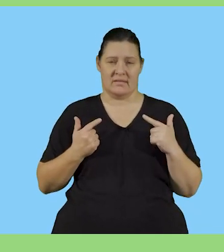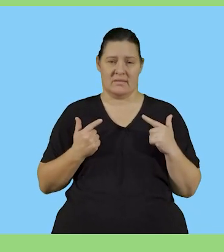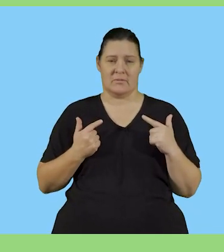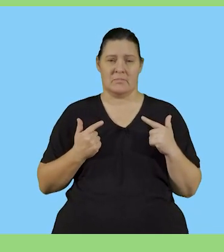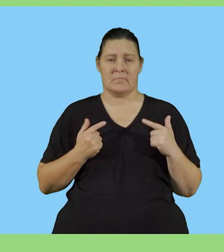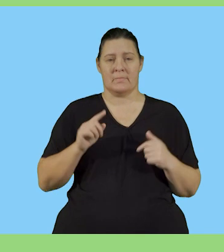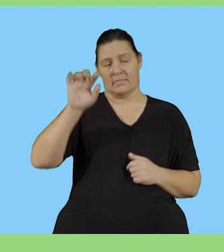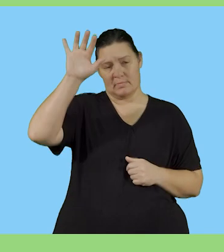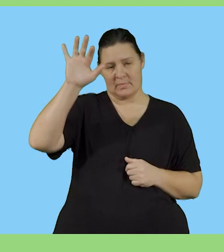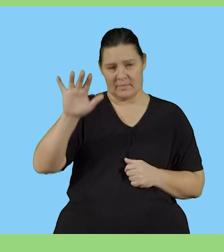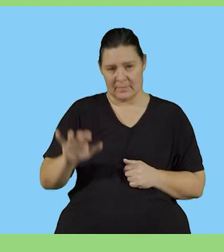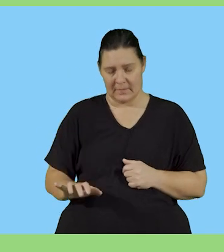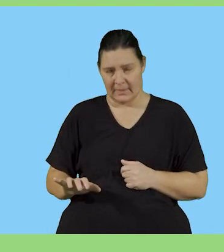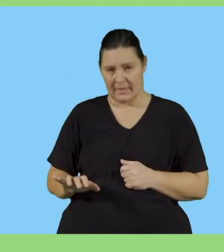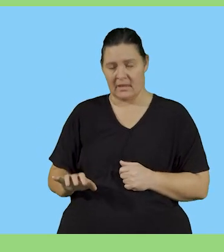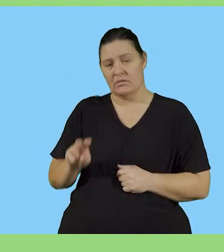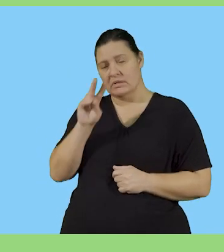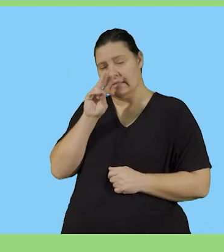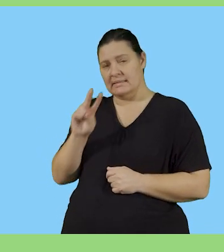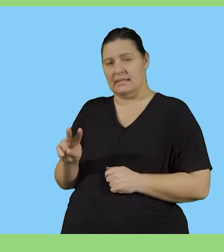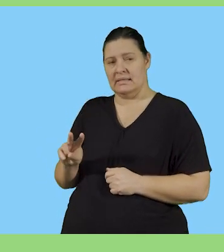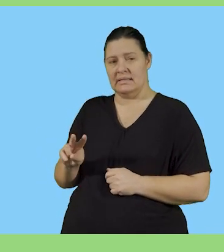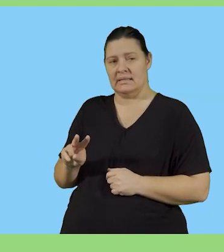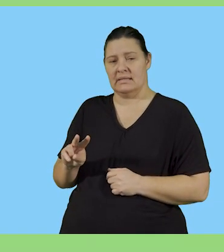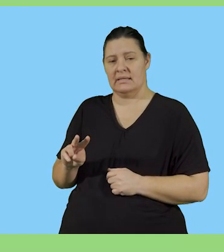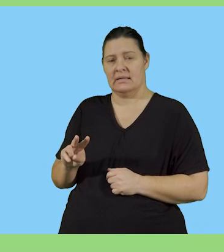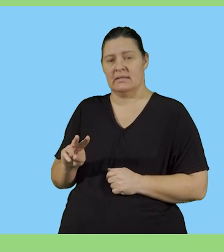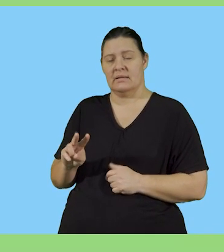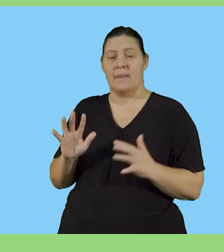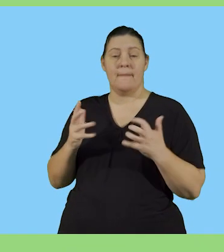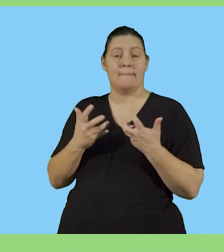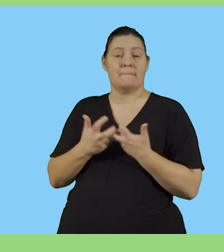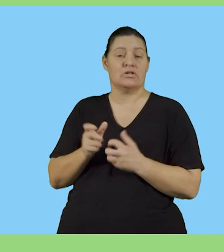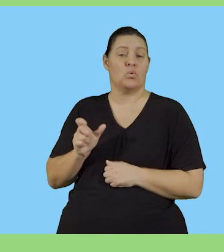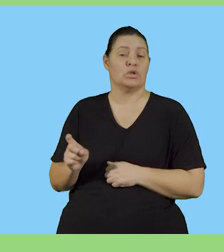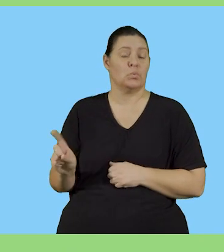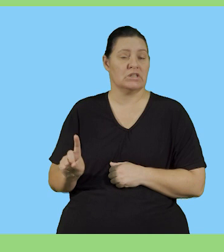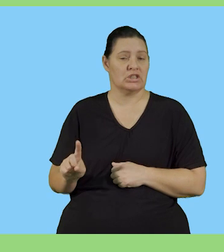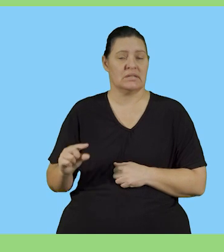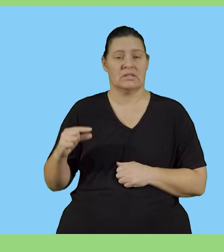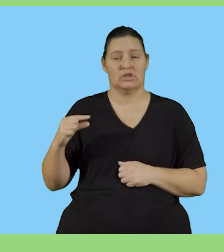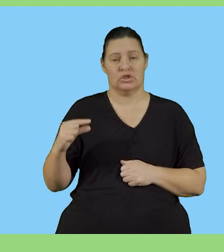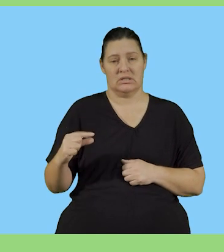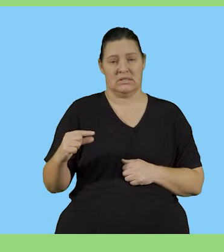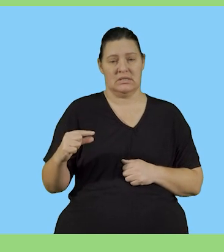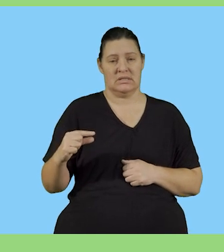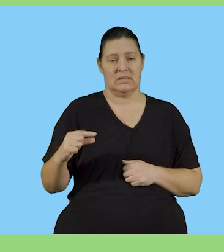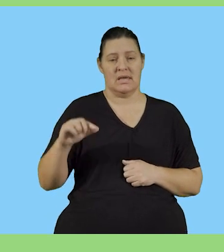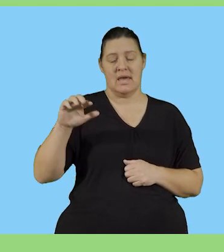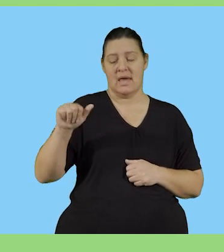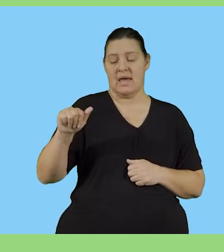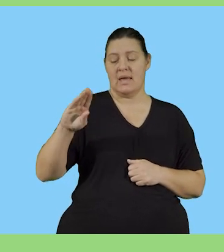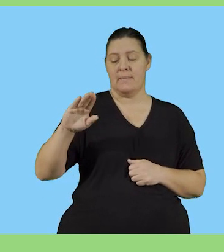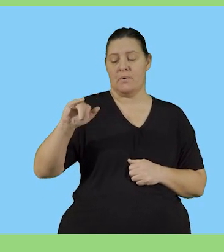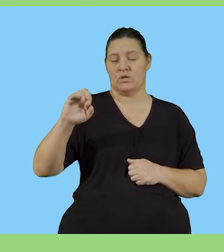non-living. So then, if you go to column B, the word that matches this description is